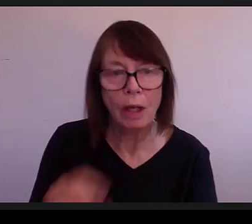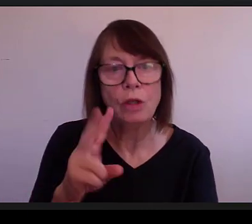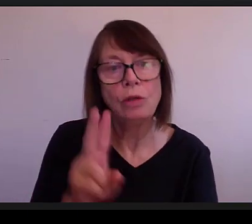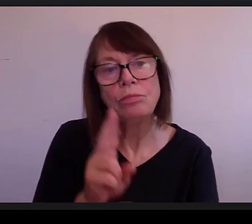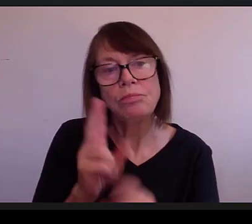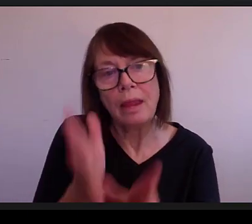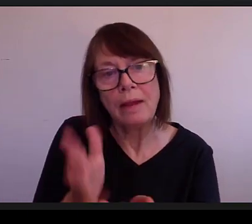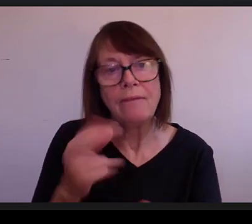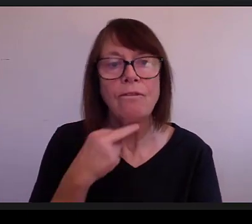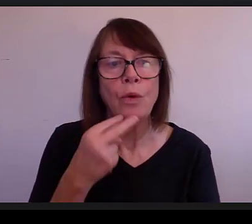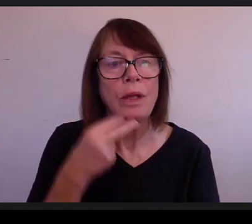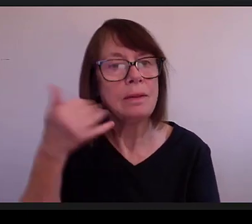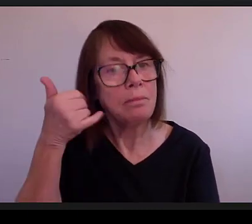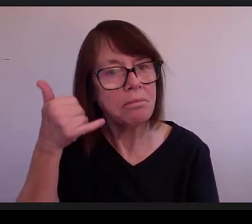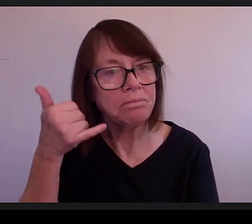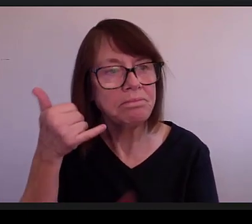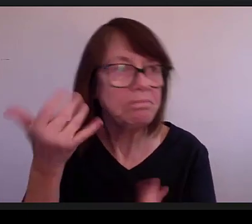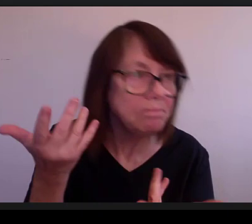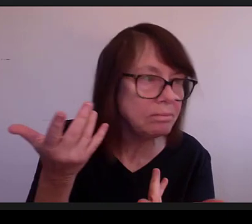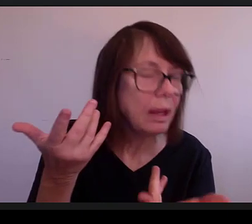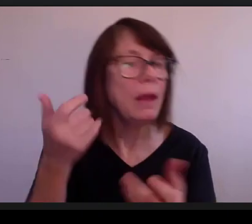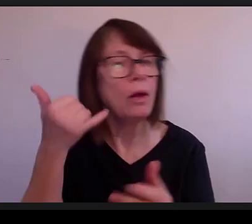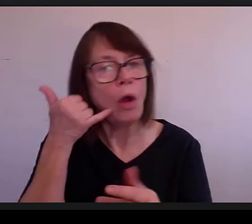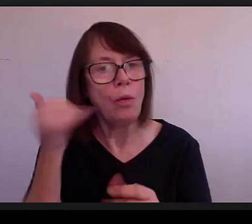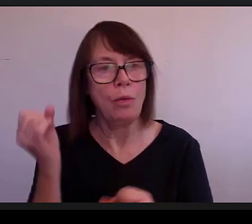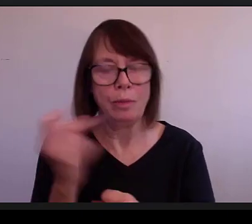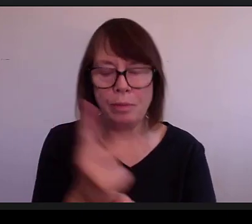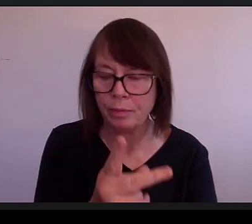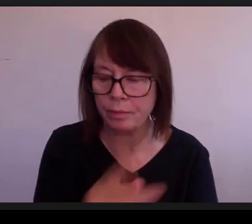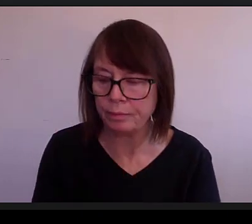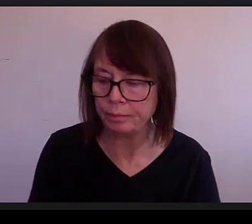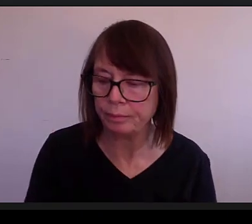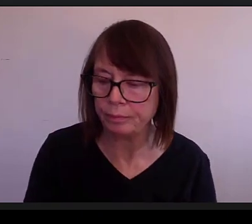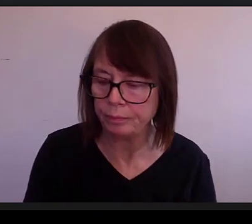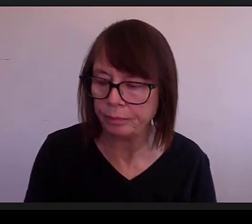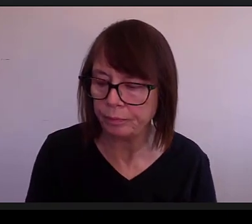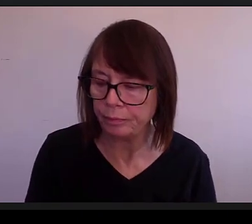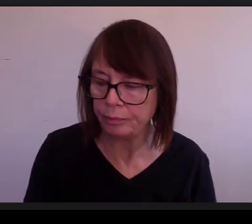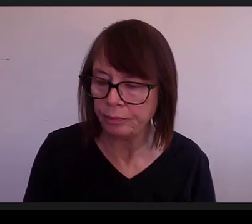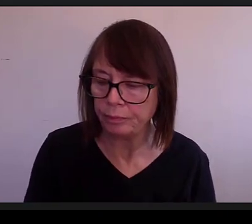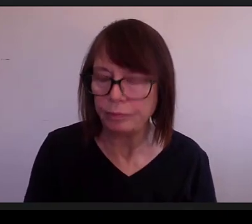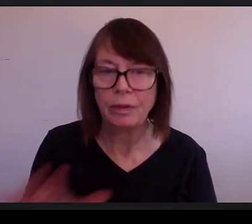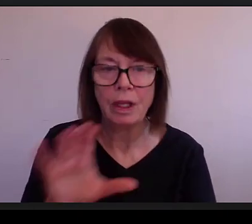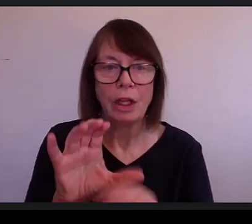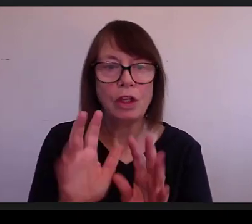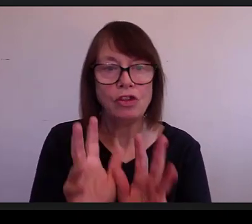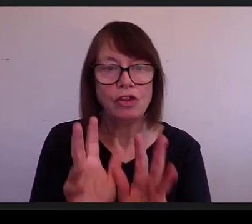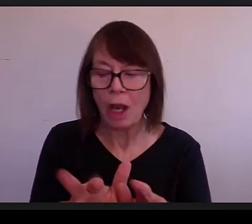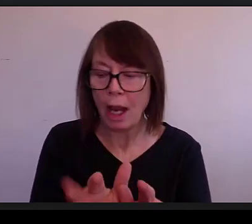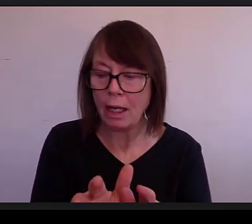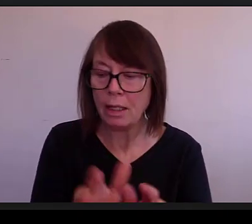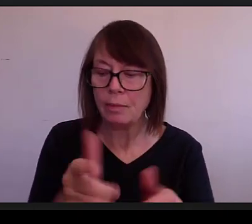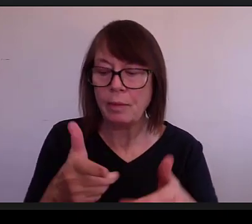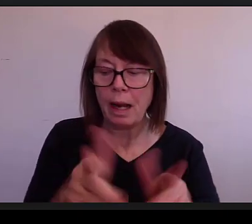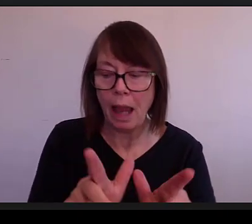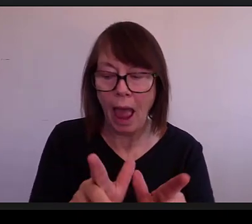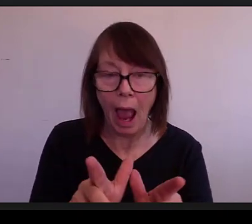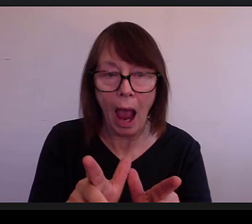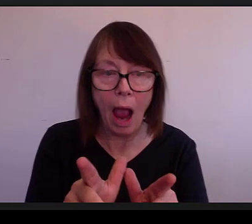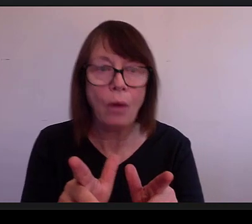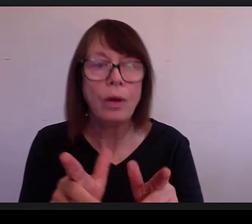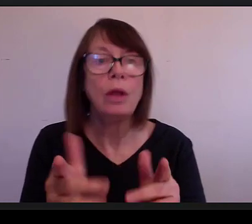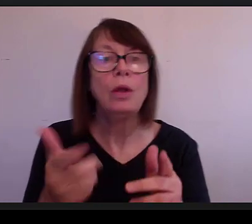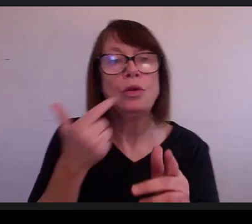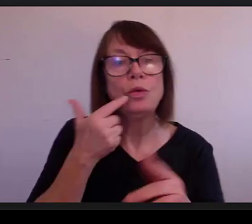private number. You will also note that the chat box has been set to allow all participants to chat with our